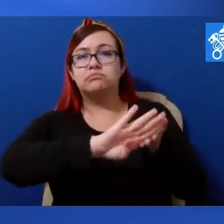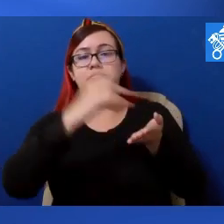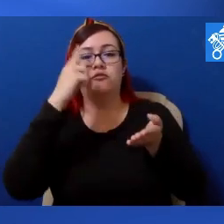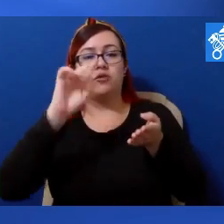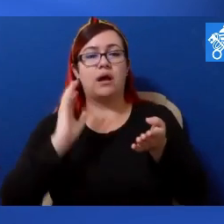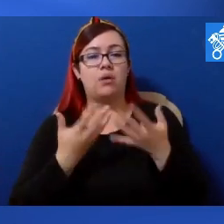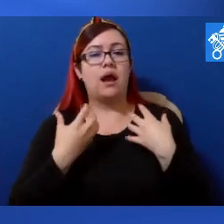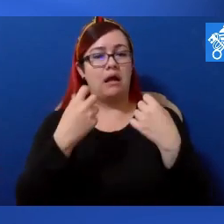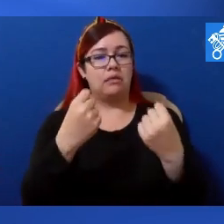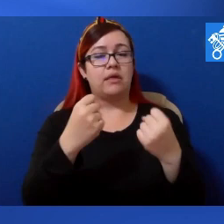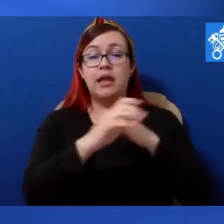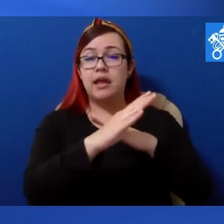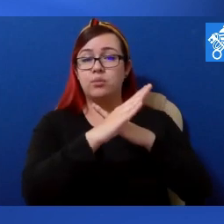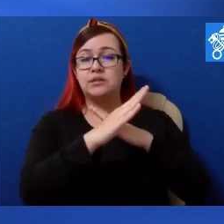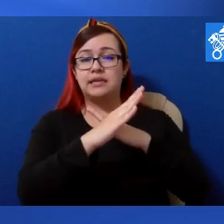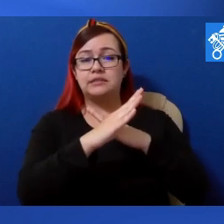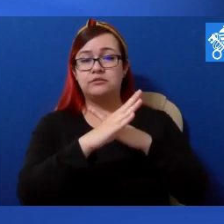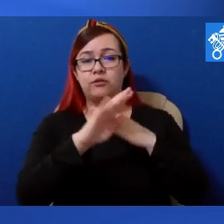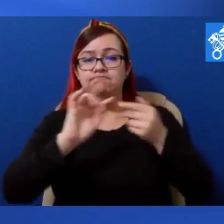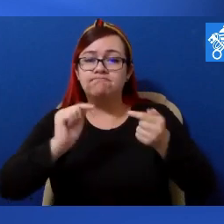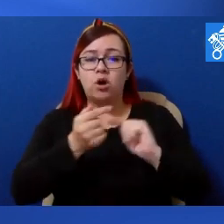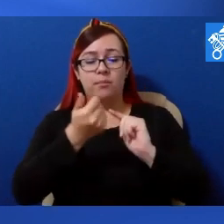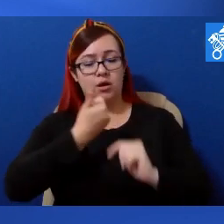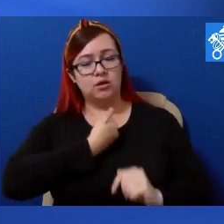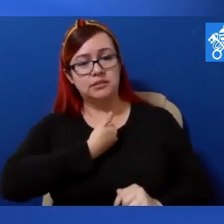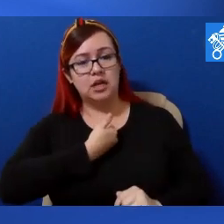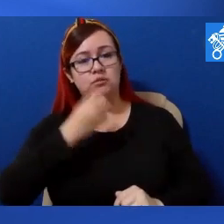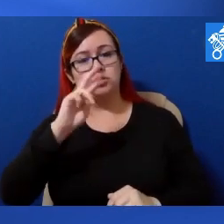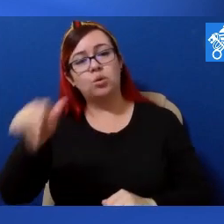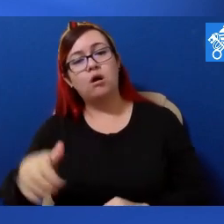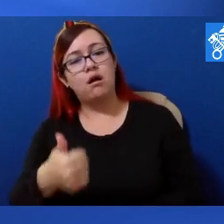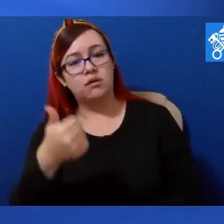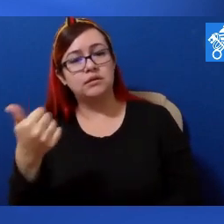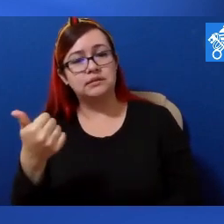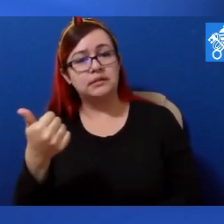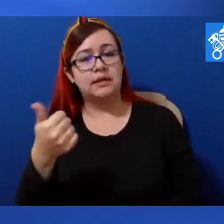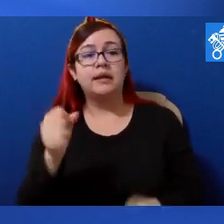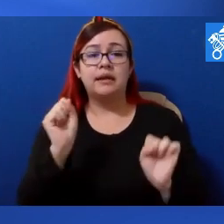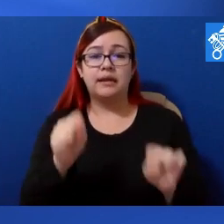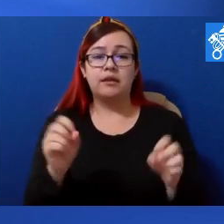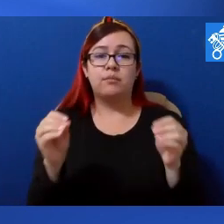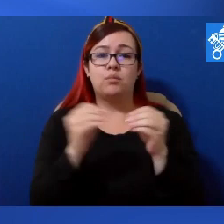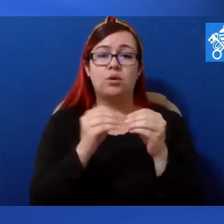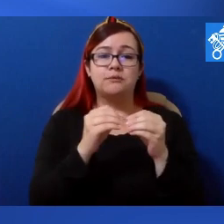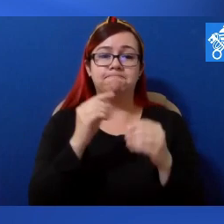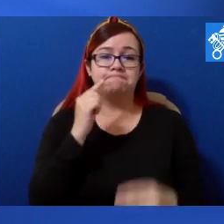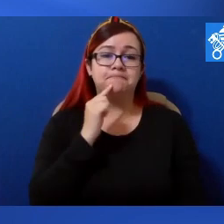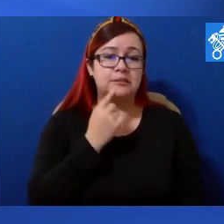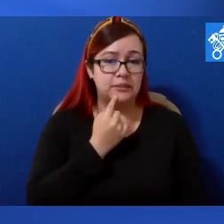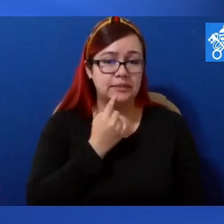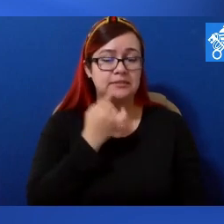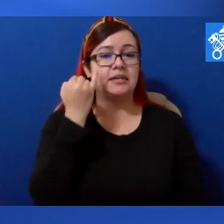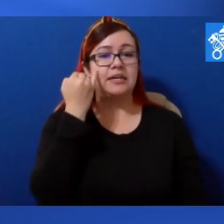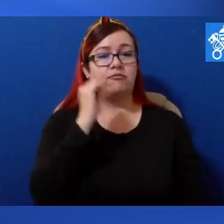Therefore, it is indispensable for our health. It protects us from harming ourselves and others. It would be far